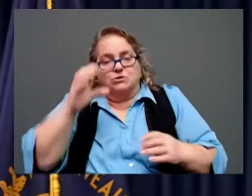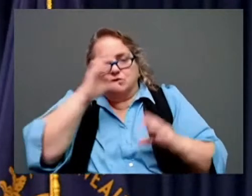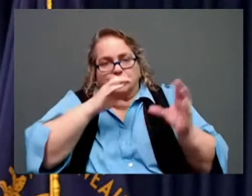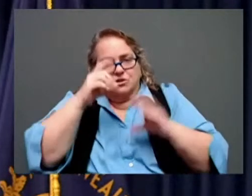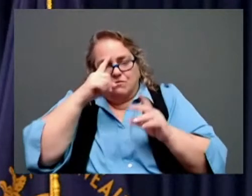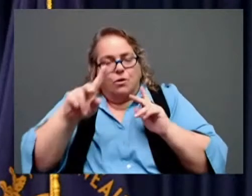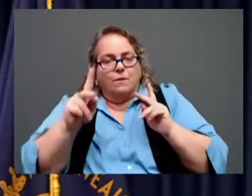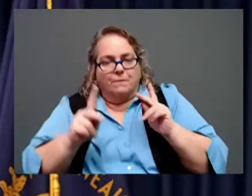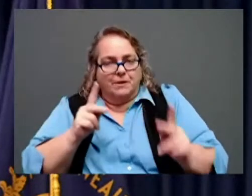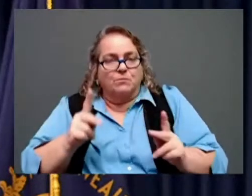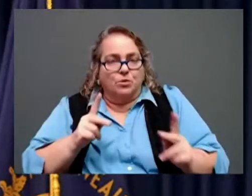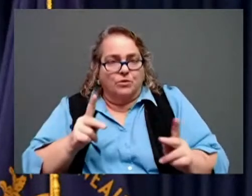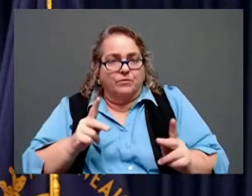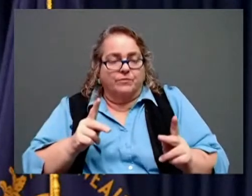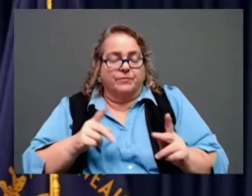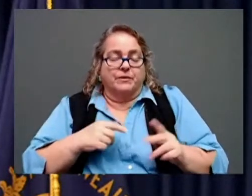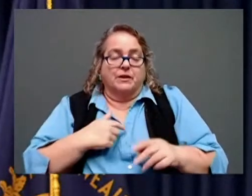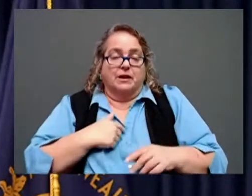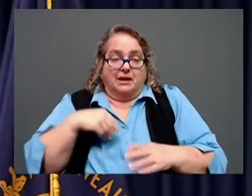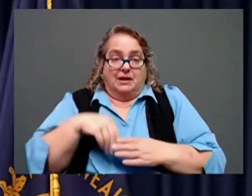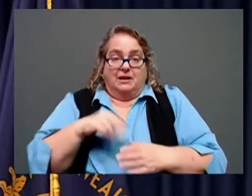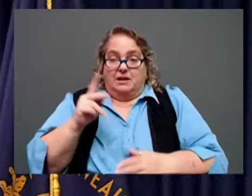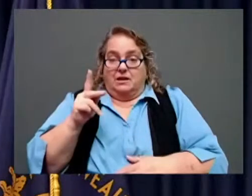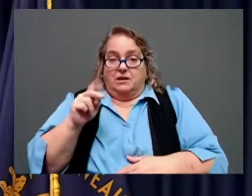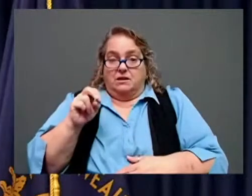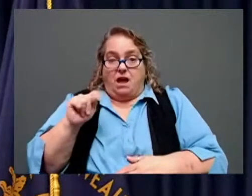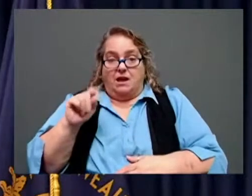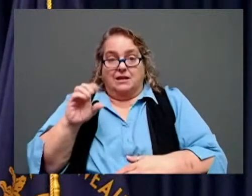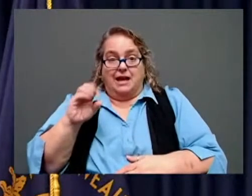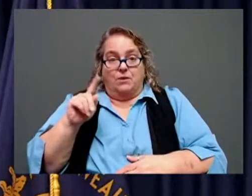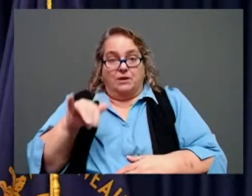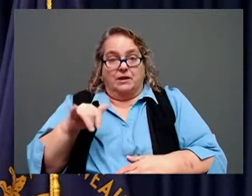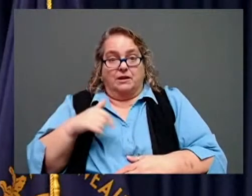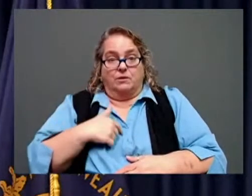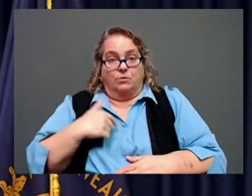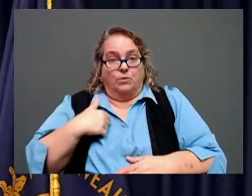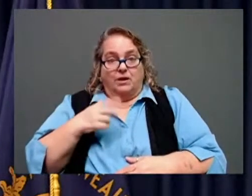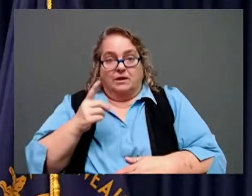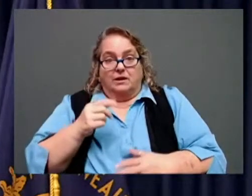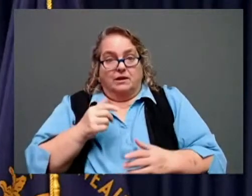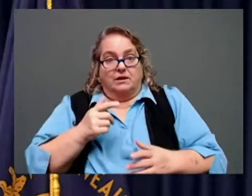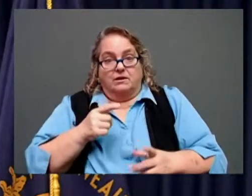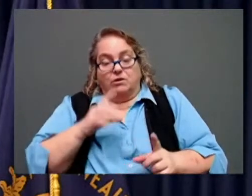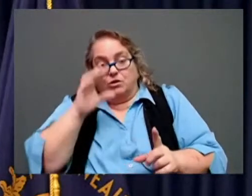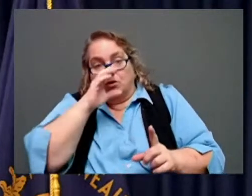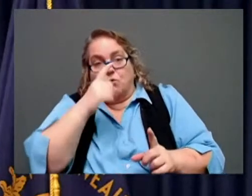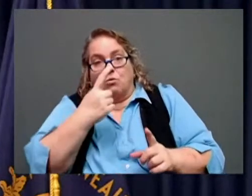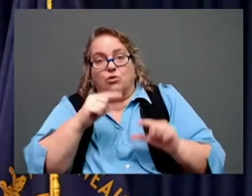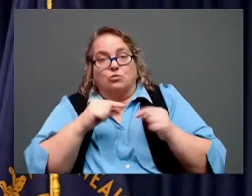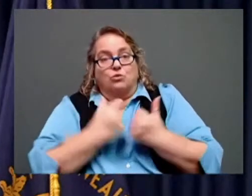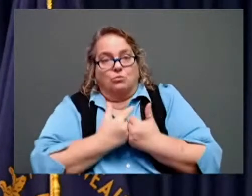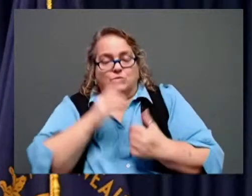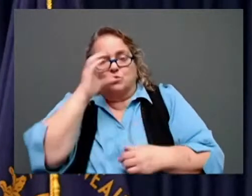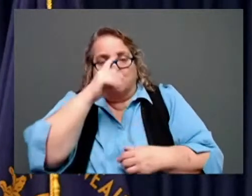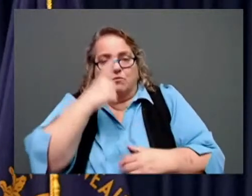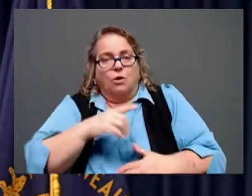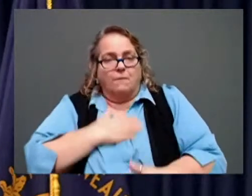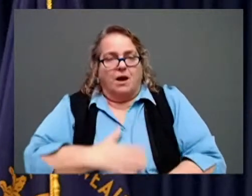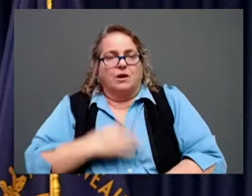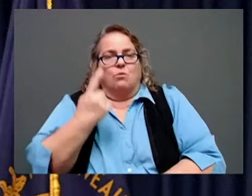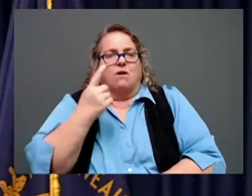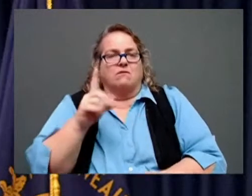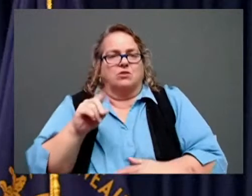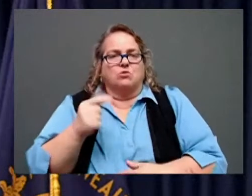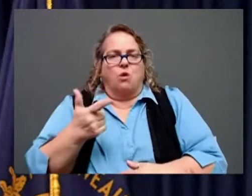know, as I was in Knott County, we went by a group that's out looking for bodies and had one of the dogs